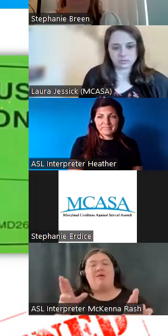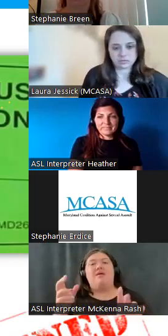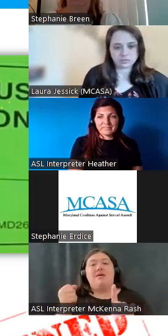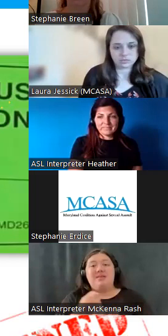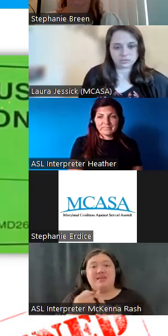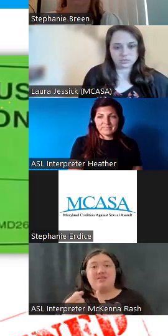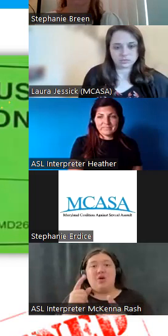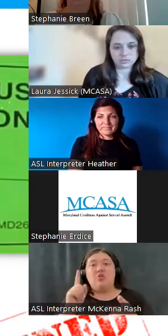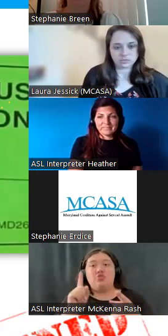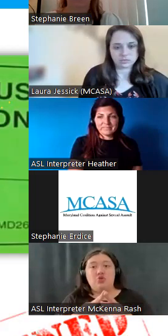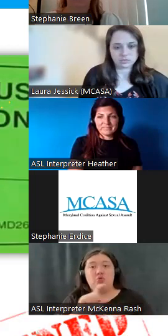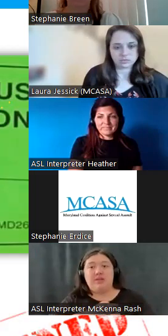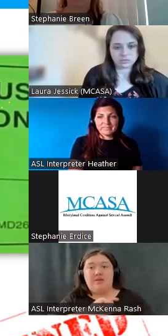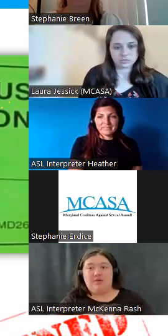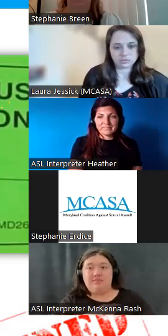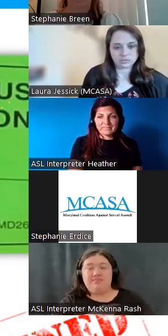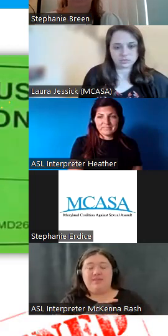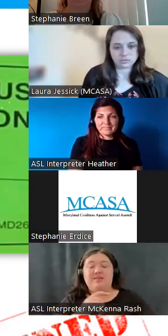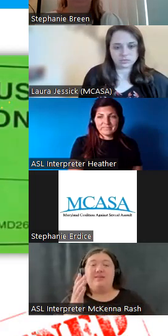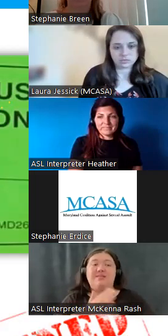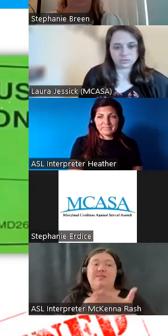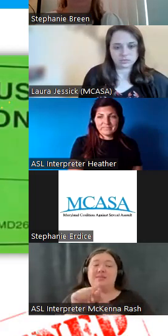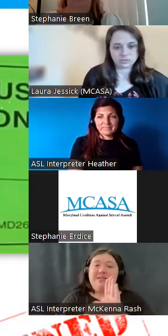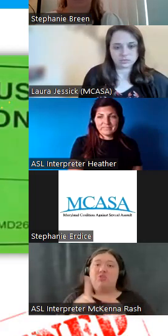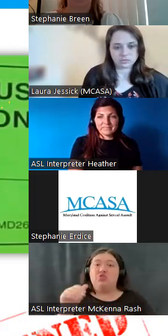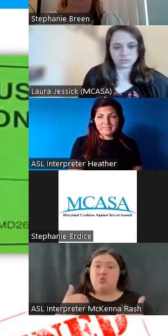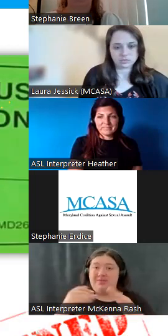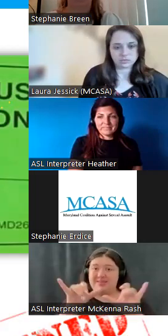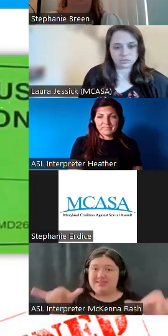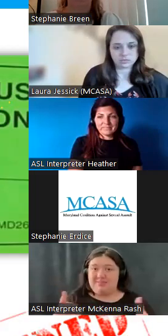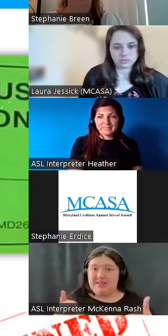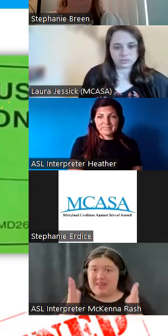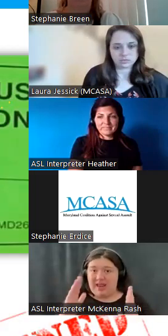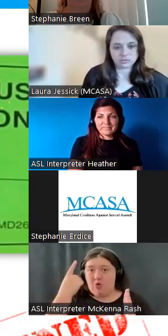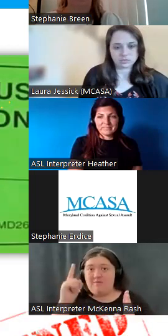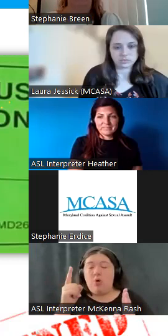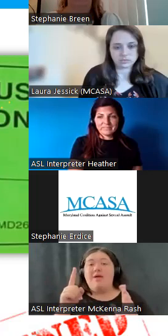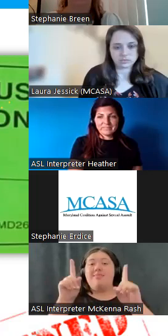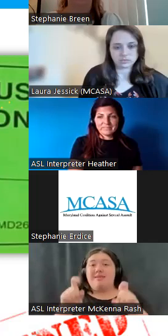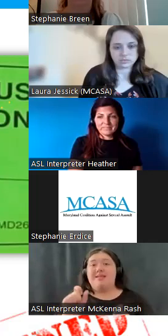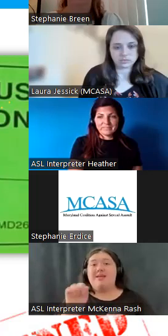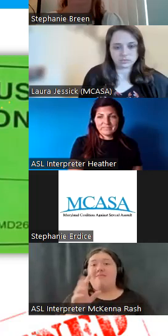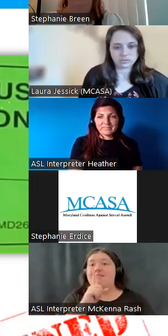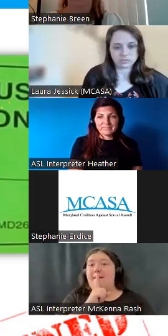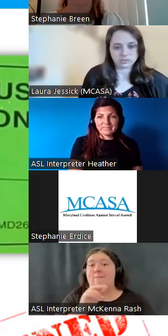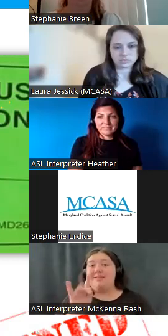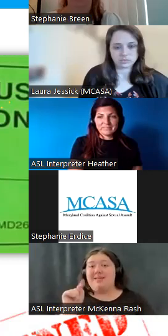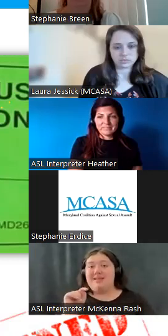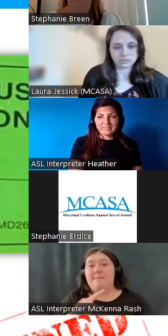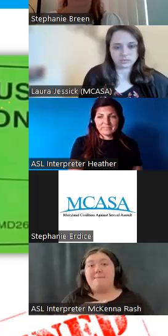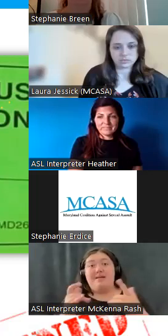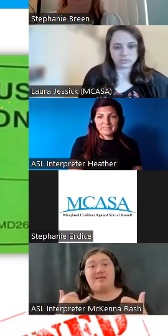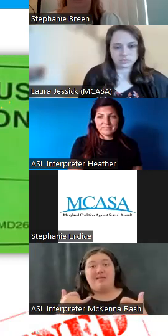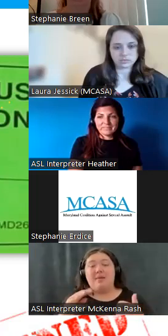enforcement. Some states do have systems that will allow for the testing of anonymous kits, but at this time,